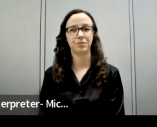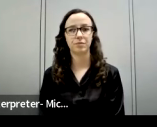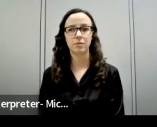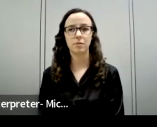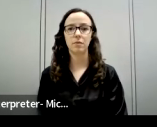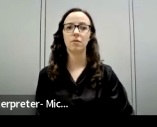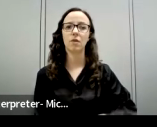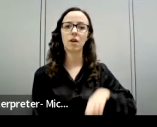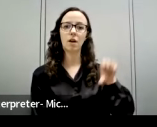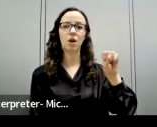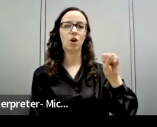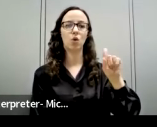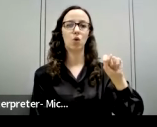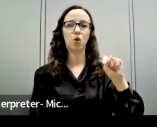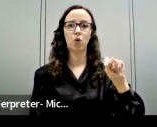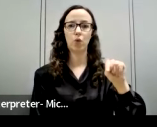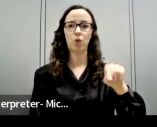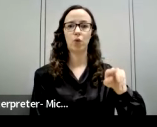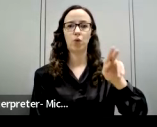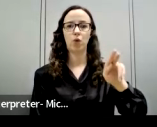Just a real quick question.